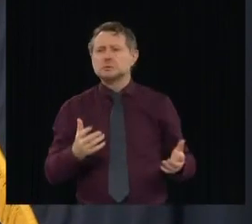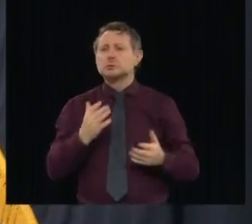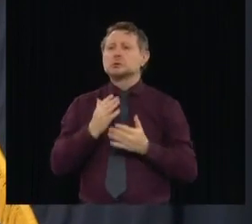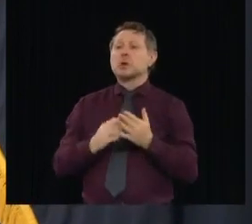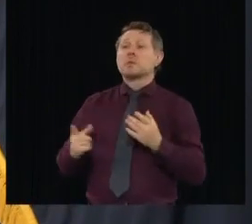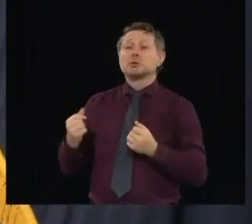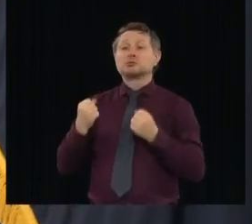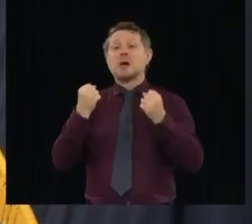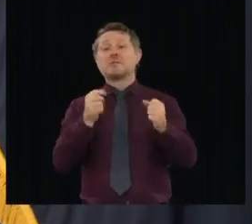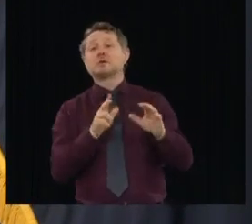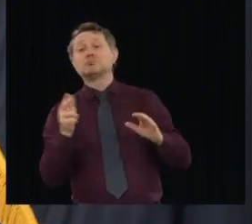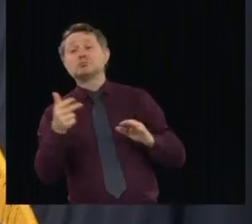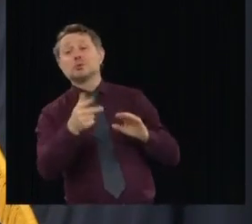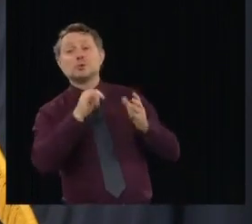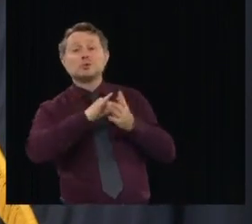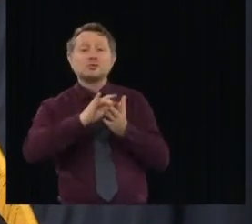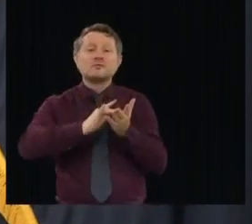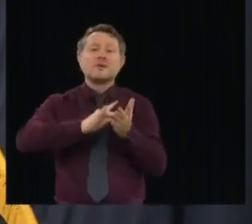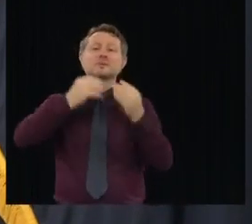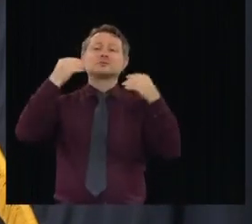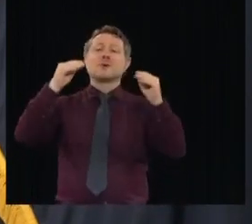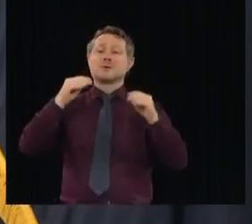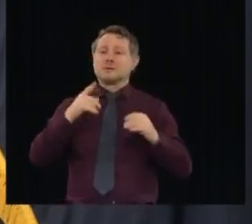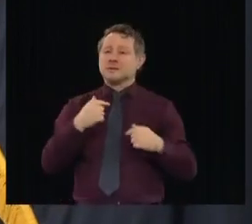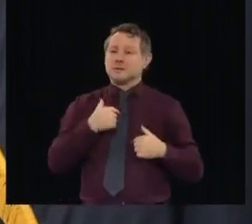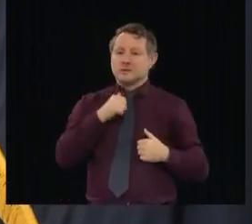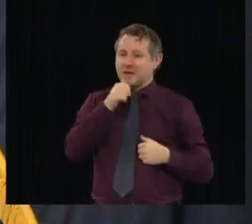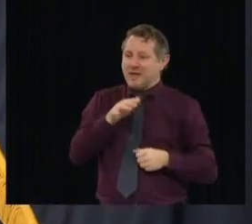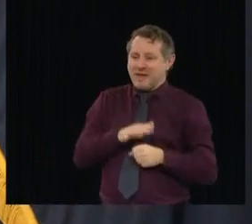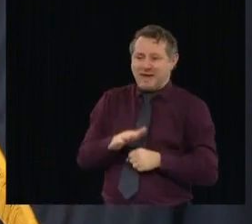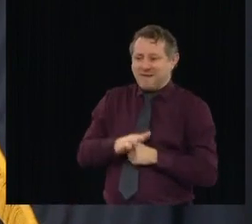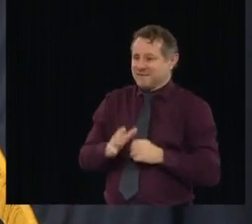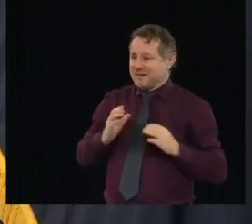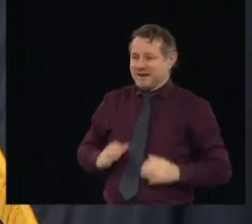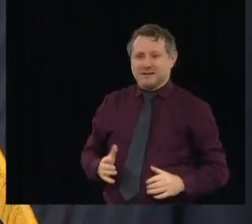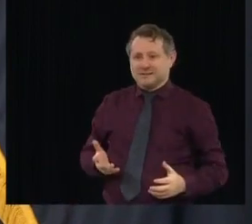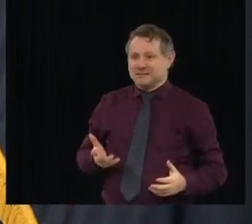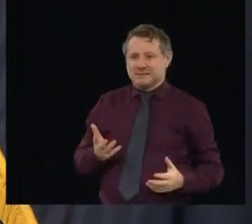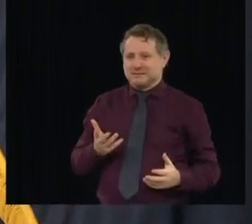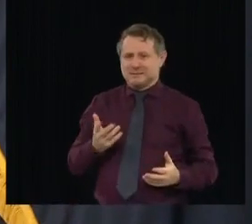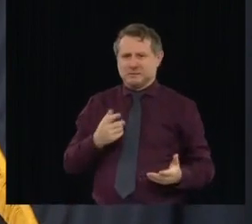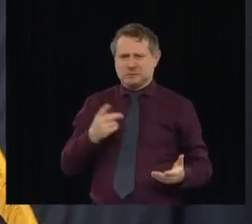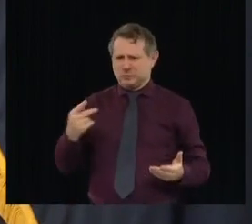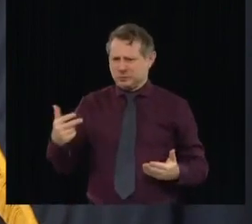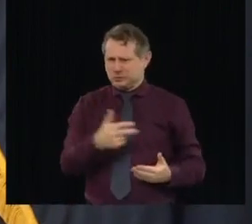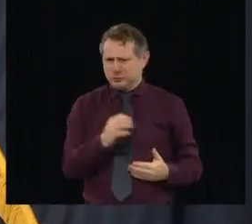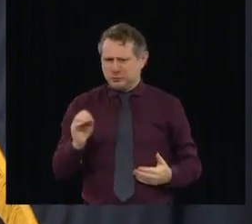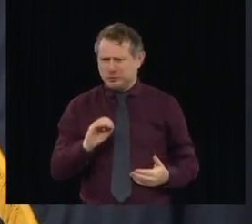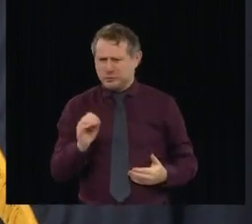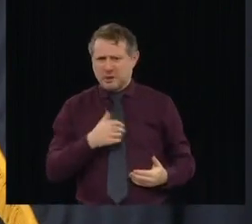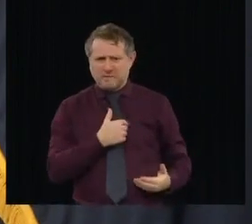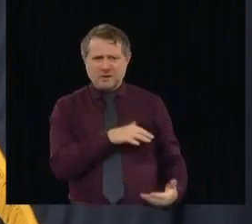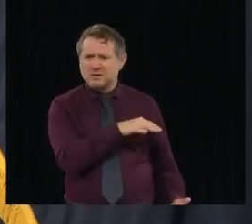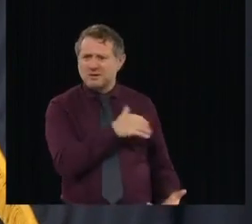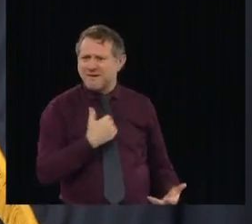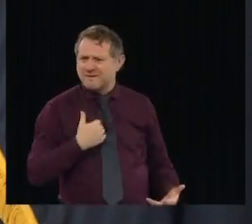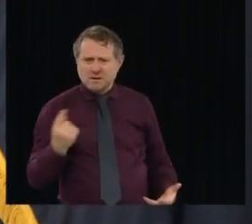clients coming in, believe it or not. We're getting more testing kits. We're sending